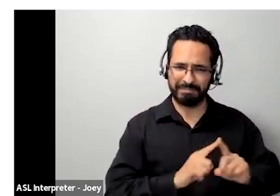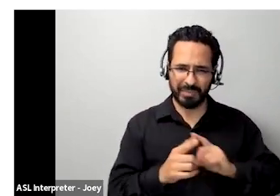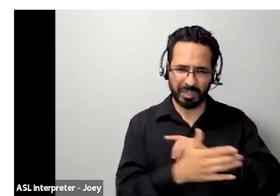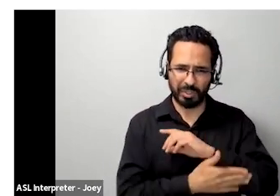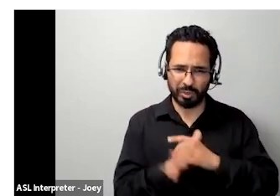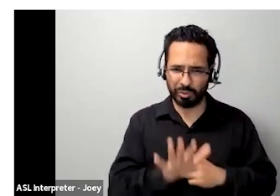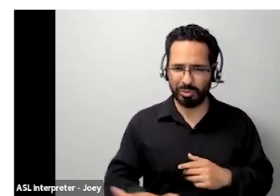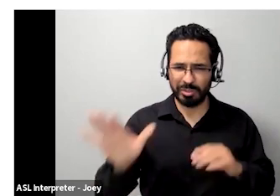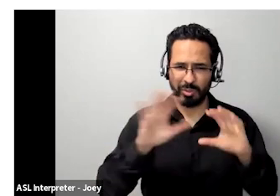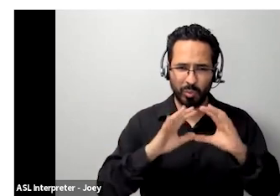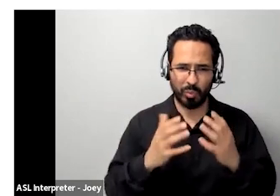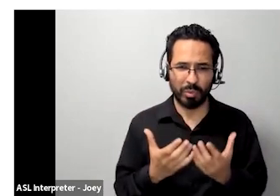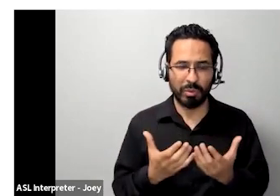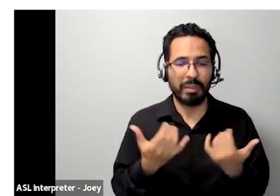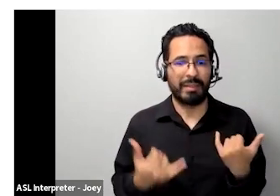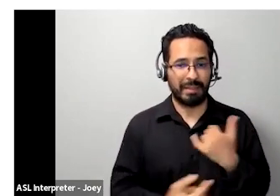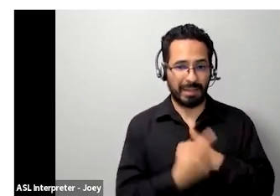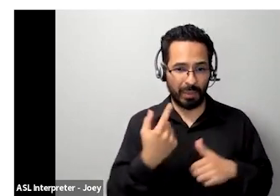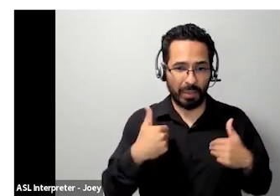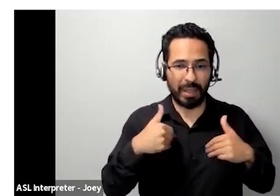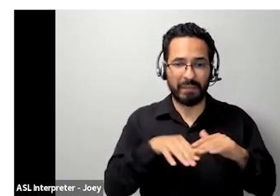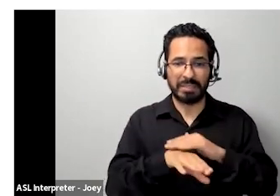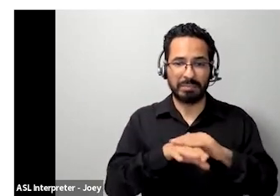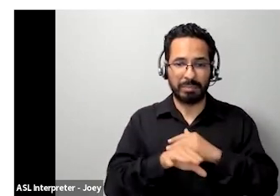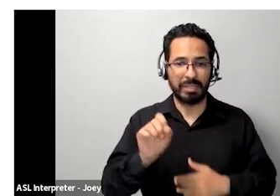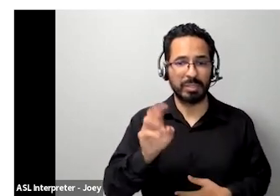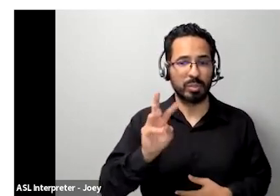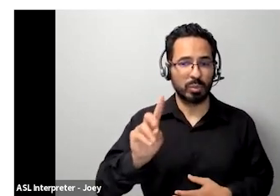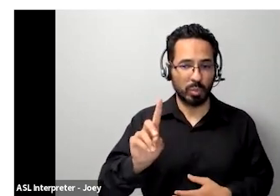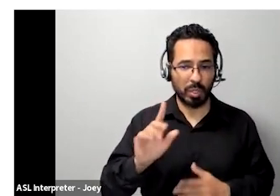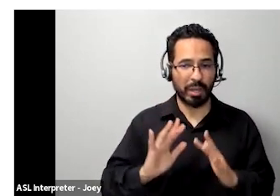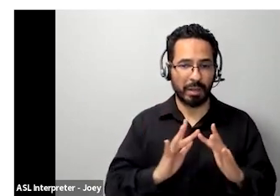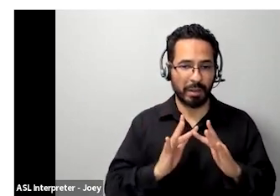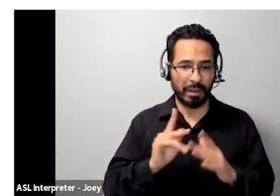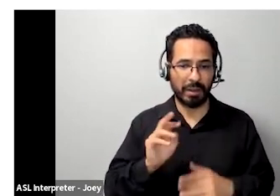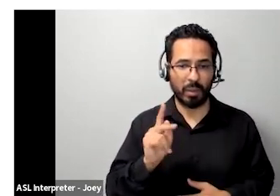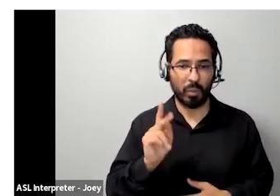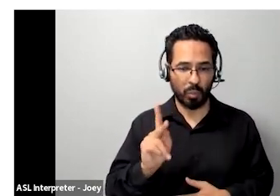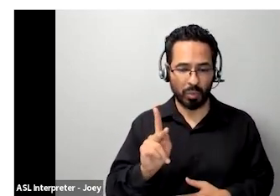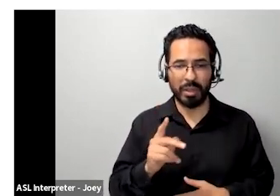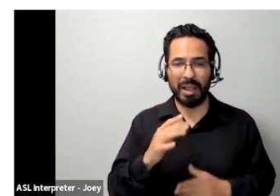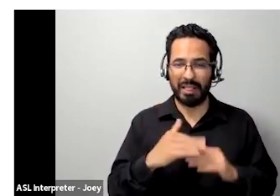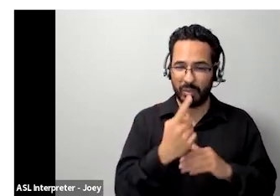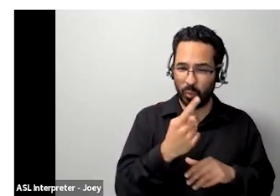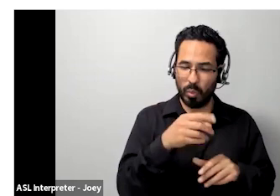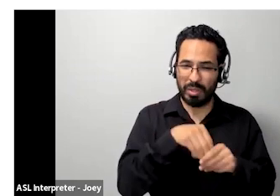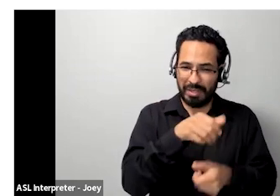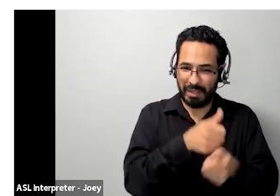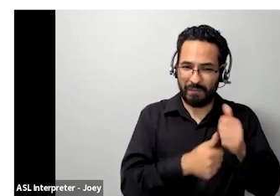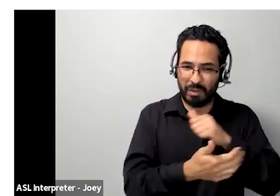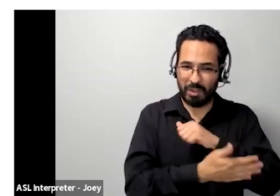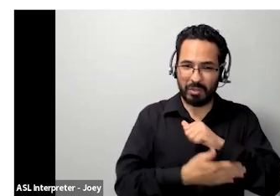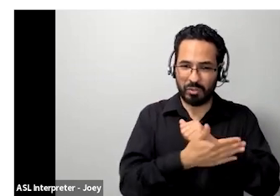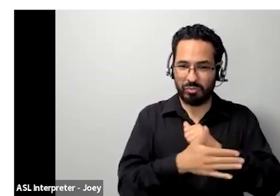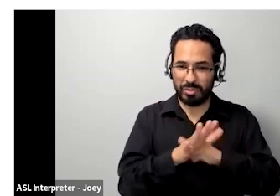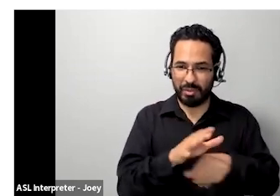an accessibility steward network, at least one in every country that we have offices, and they're the champions.